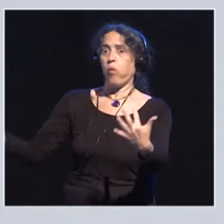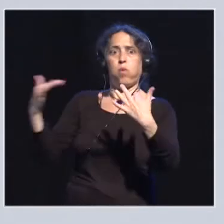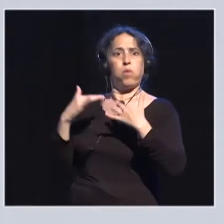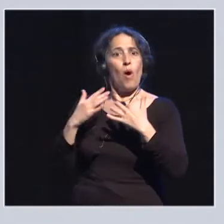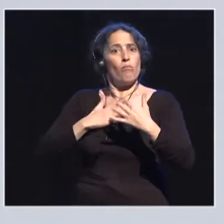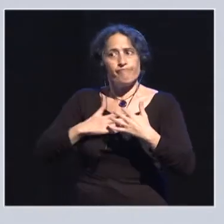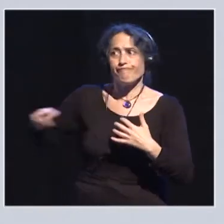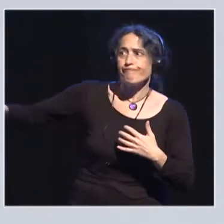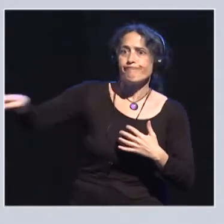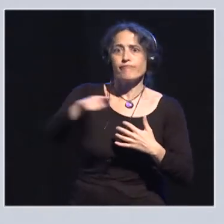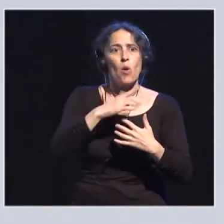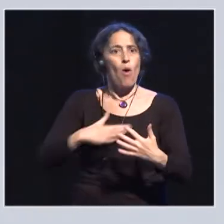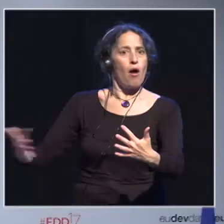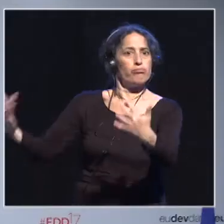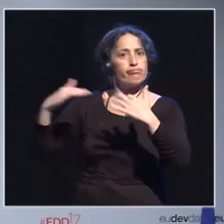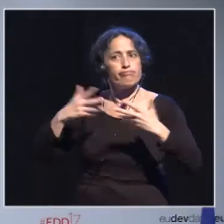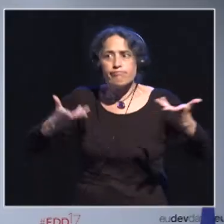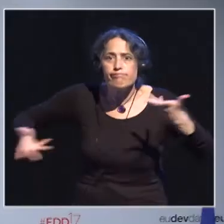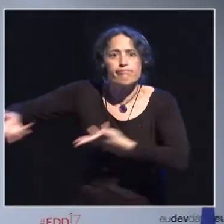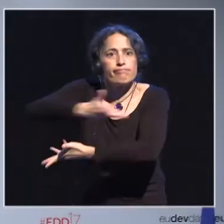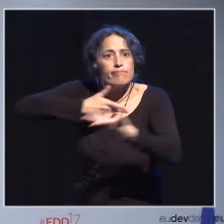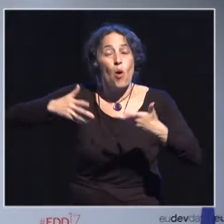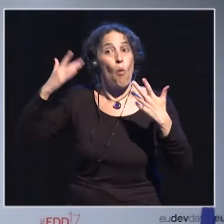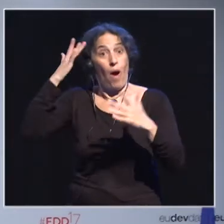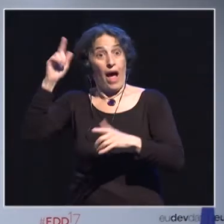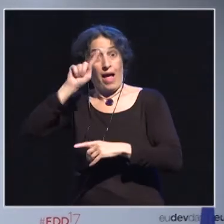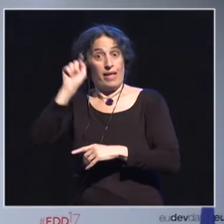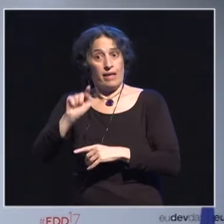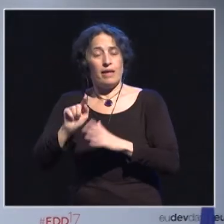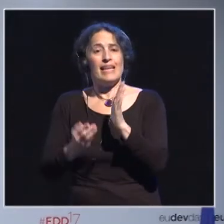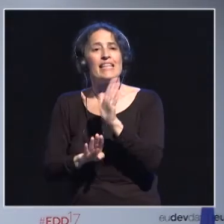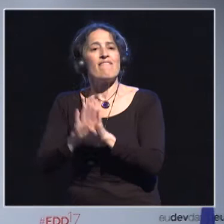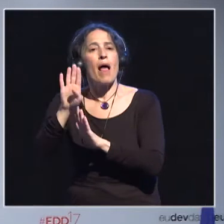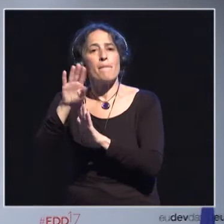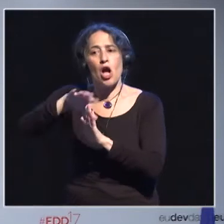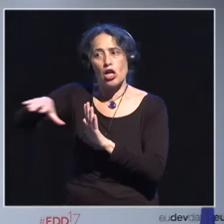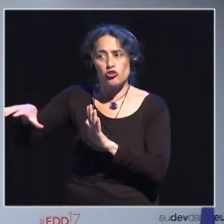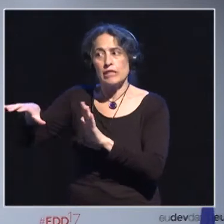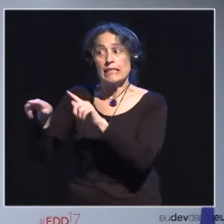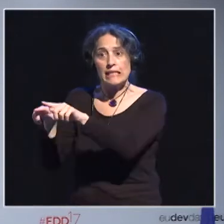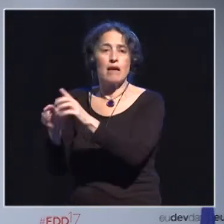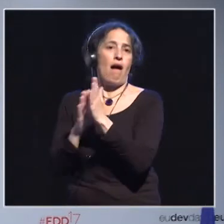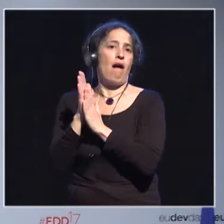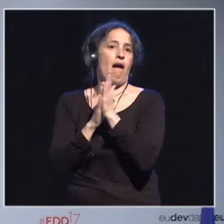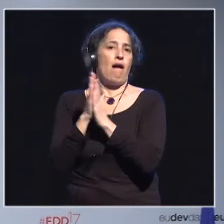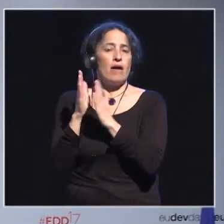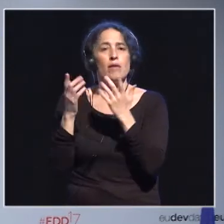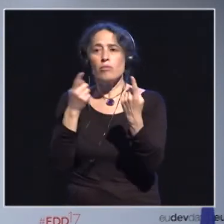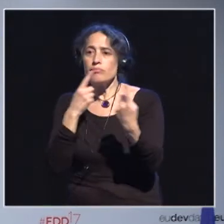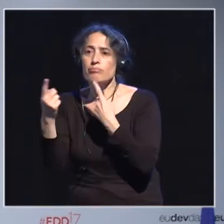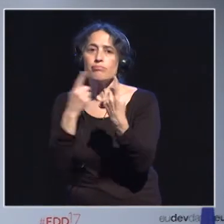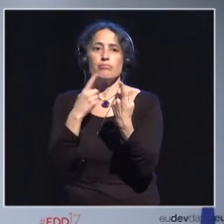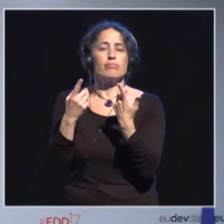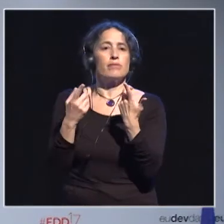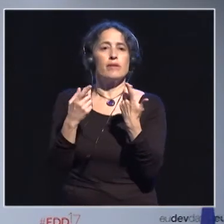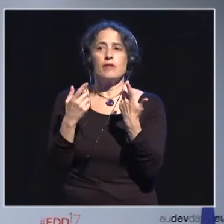everybody is dreaming, especially in developing countries, about having leapfrog, about jumping over some